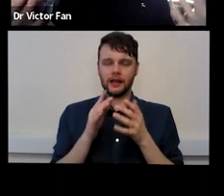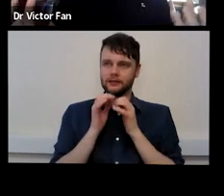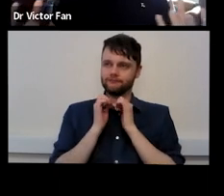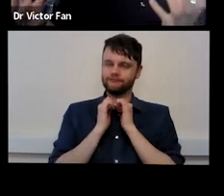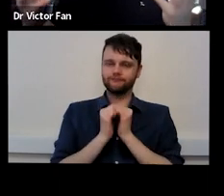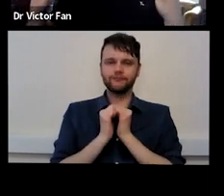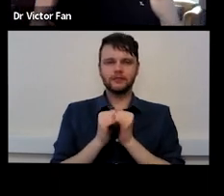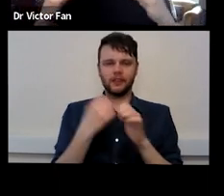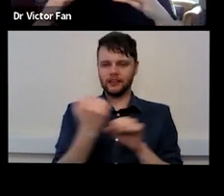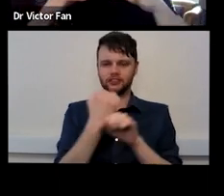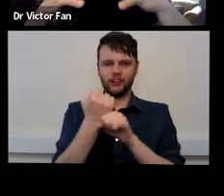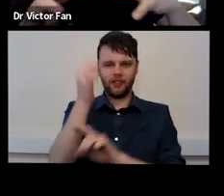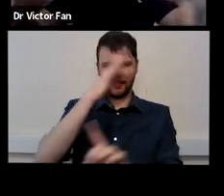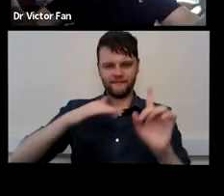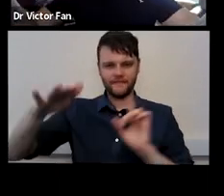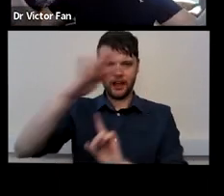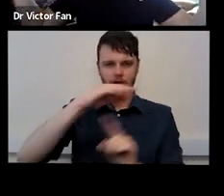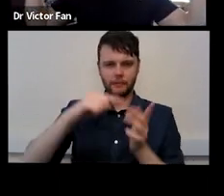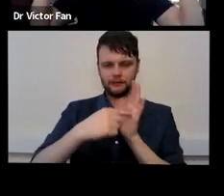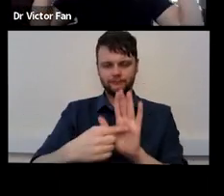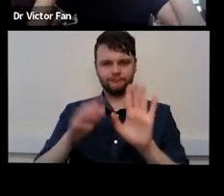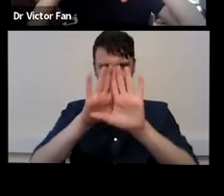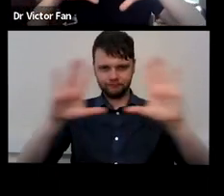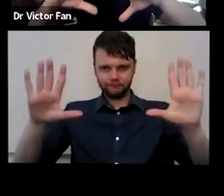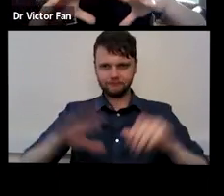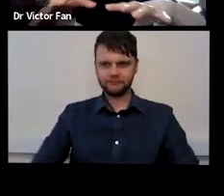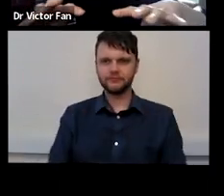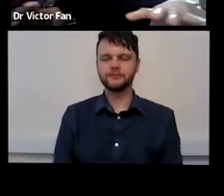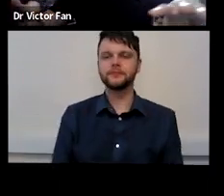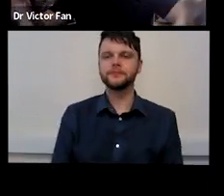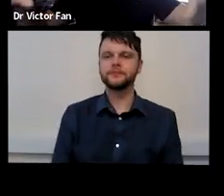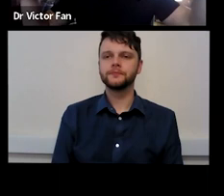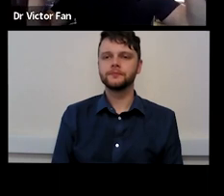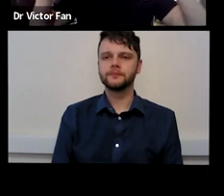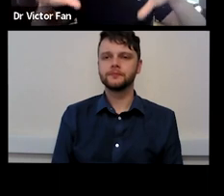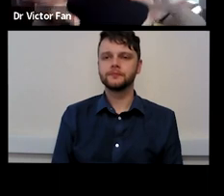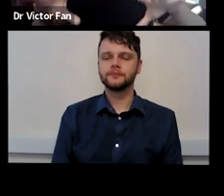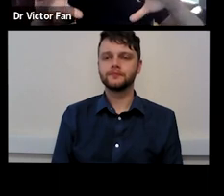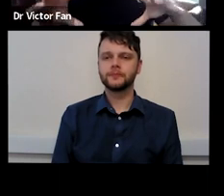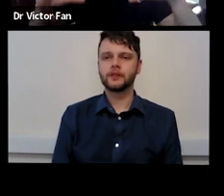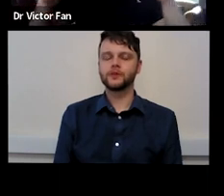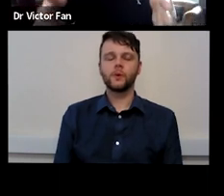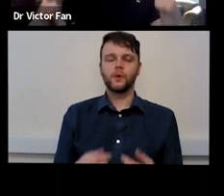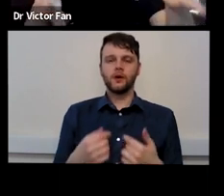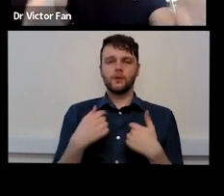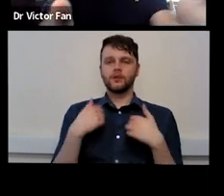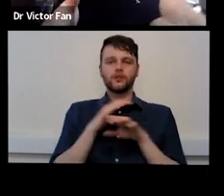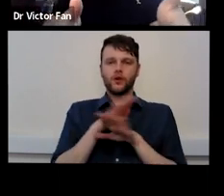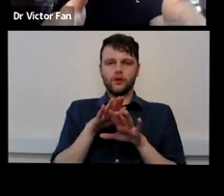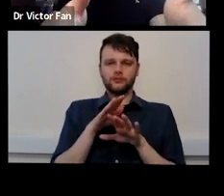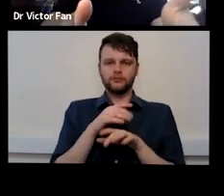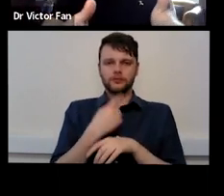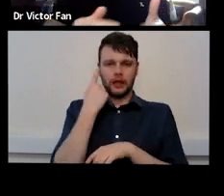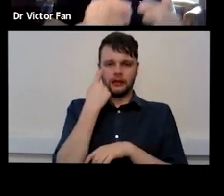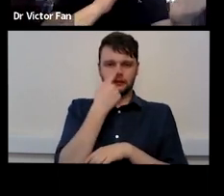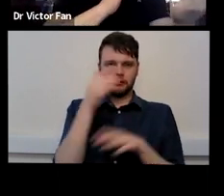general environment as a unified whole. So our eyes are not supposed to be simply focusing on the